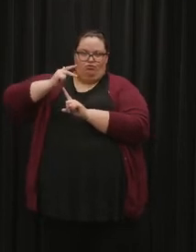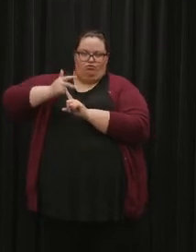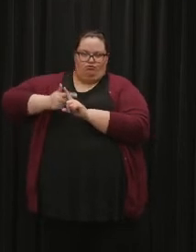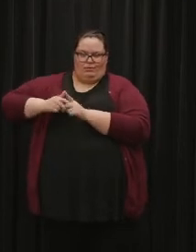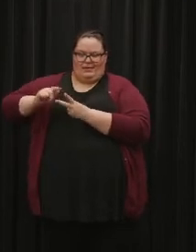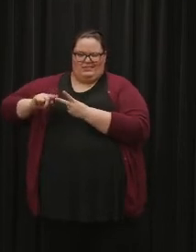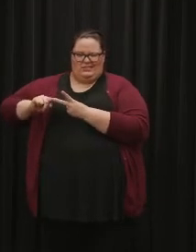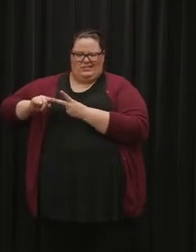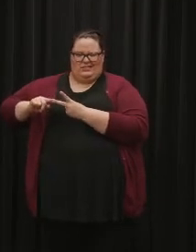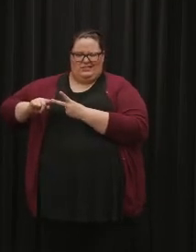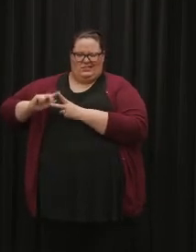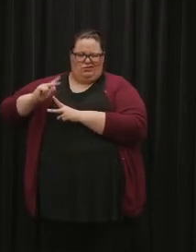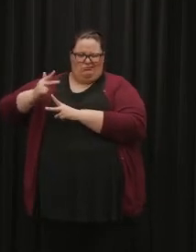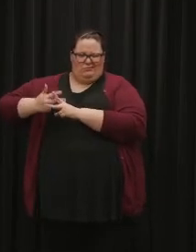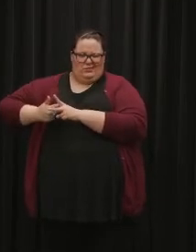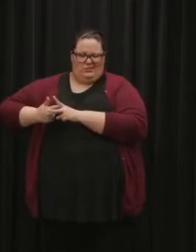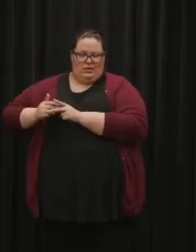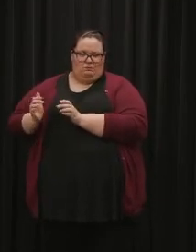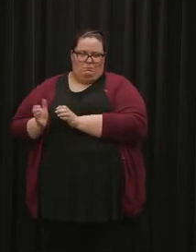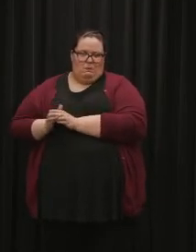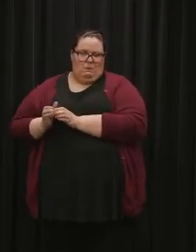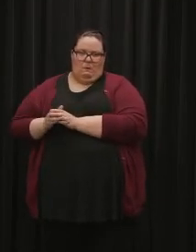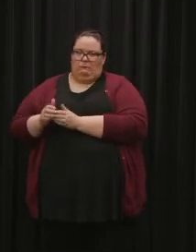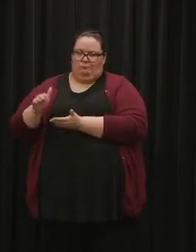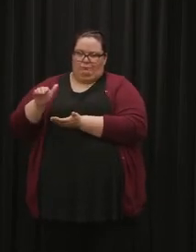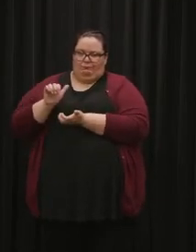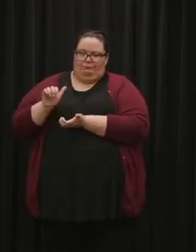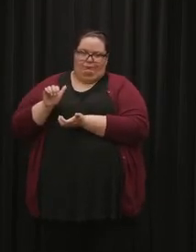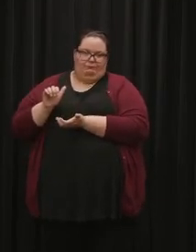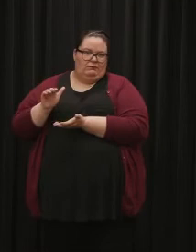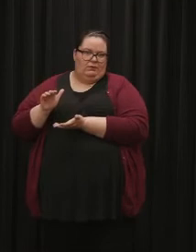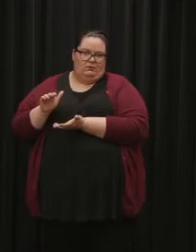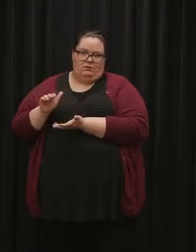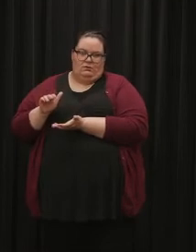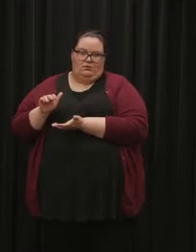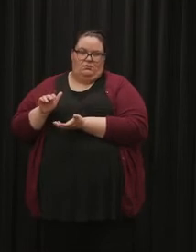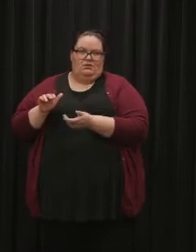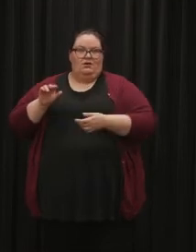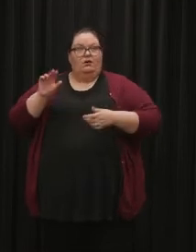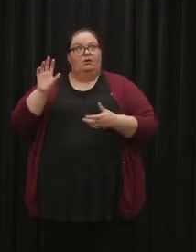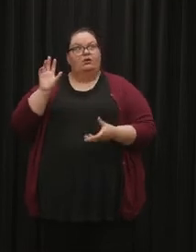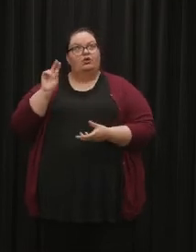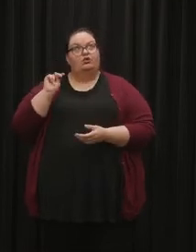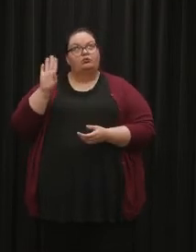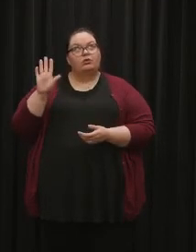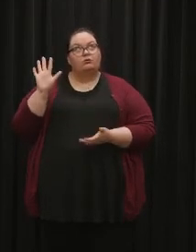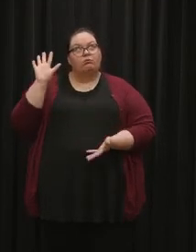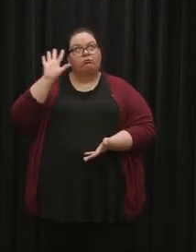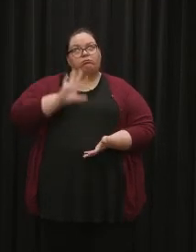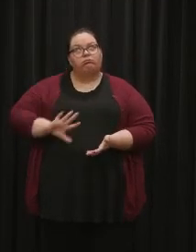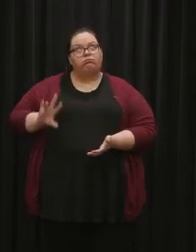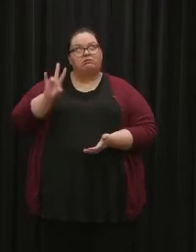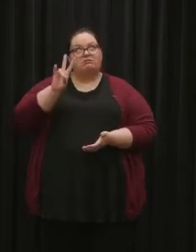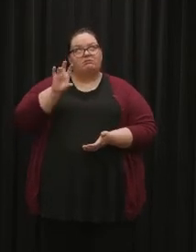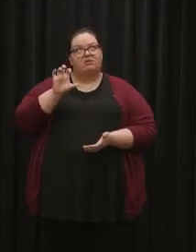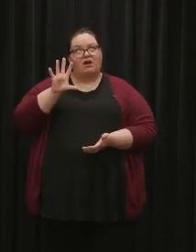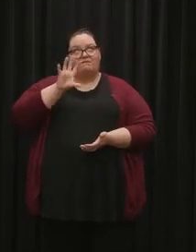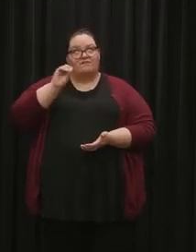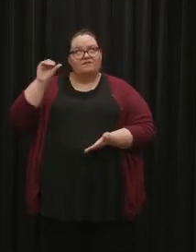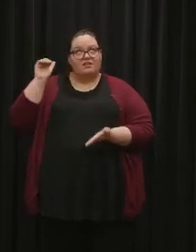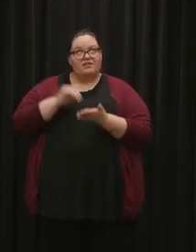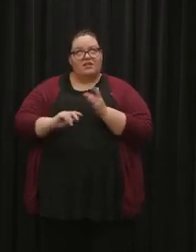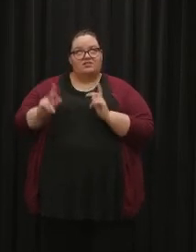approximately, and very, very small numbers of doses. So, you know, we have a population of 750,000 roughly in this province,